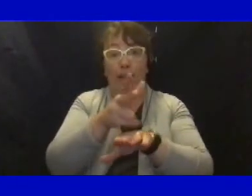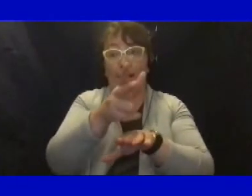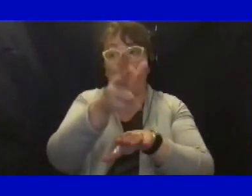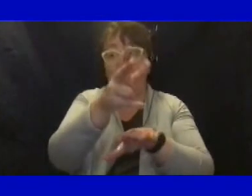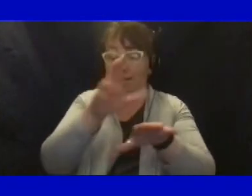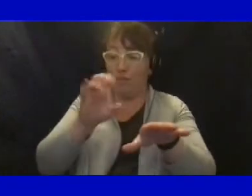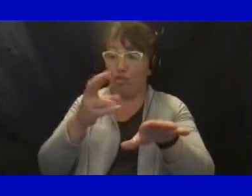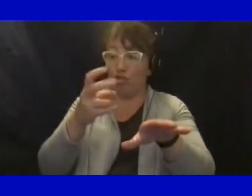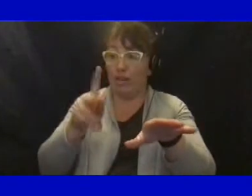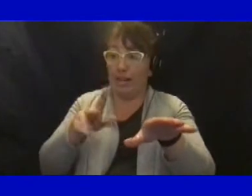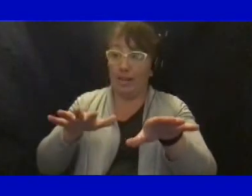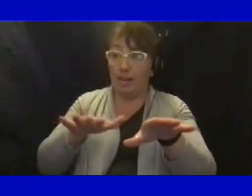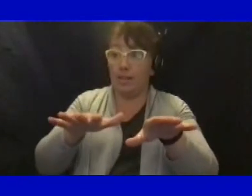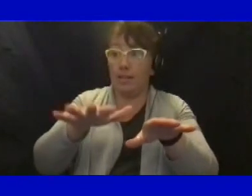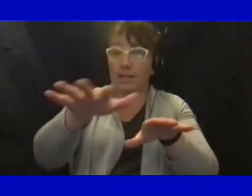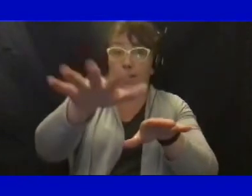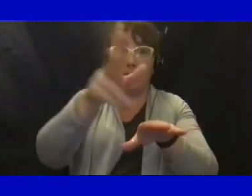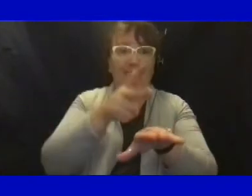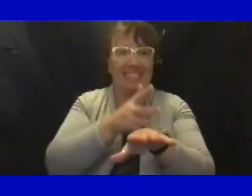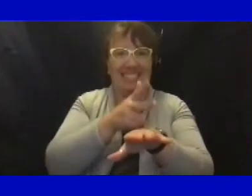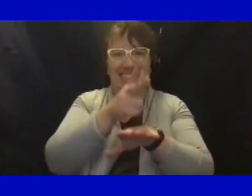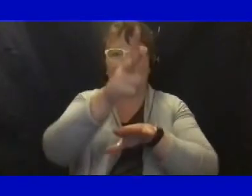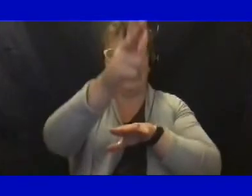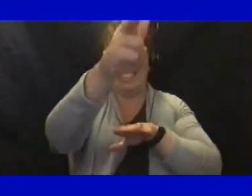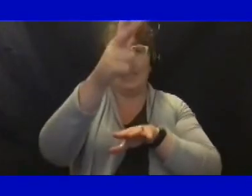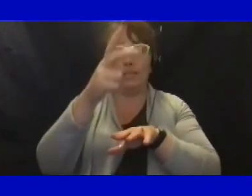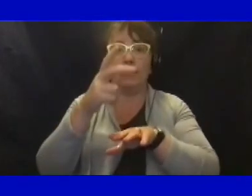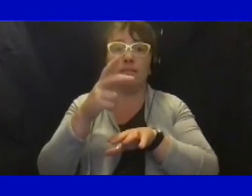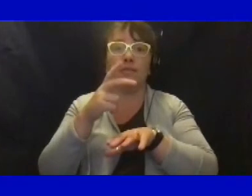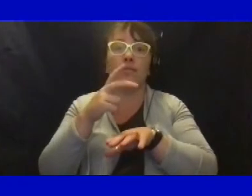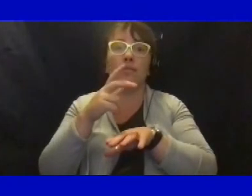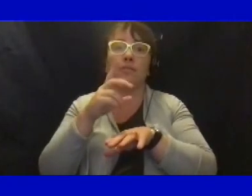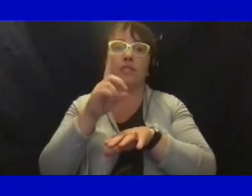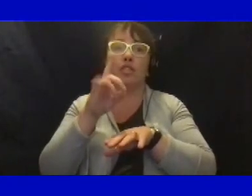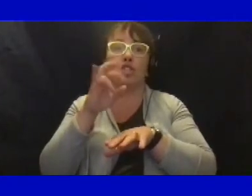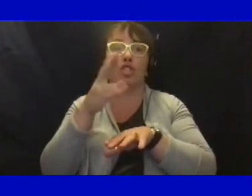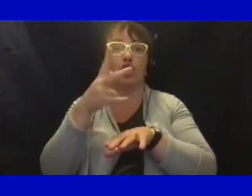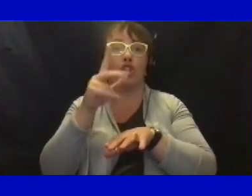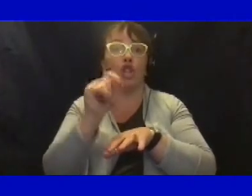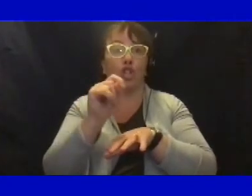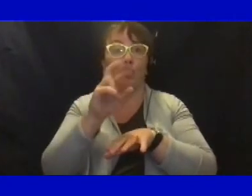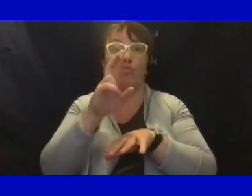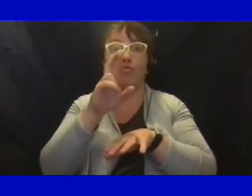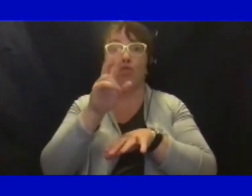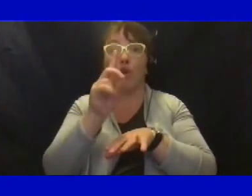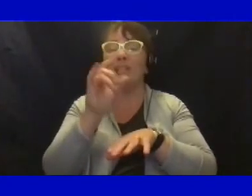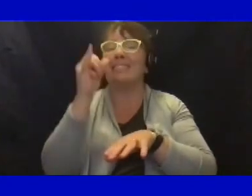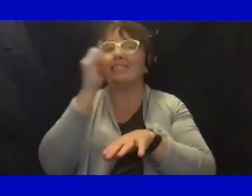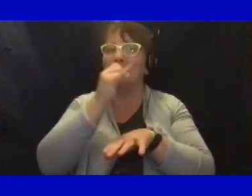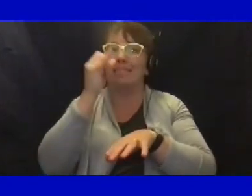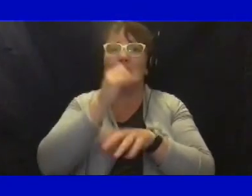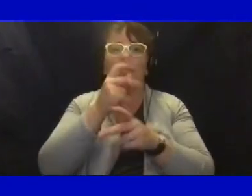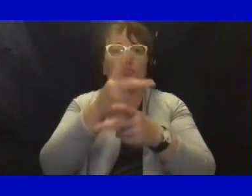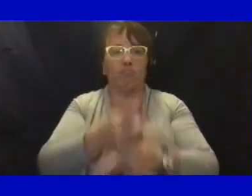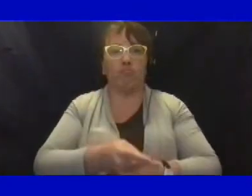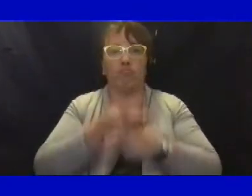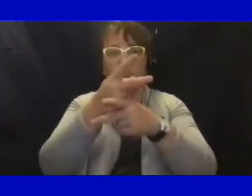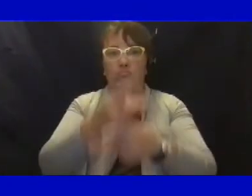a dirt road, but that's where all the water is going to come rushing down. The upper portions of east and